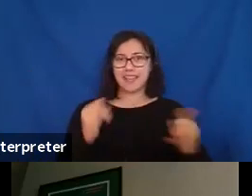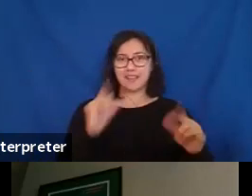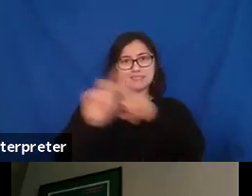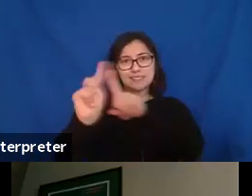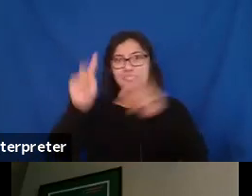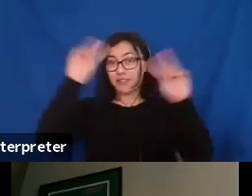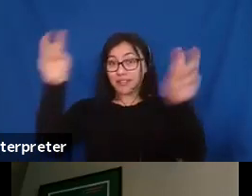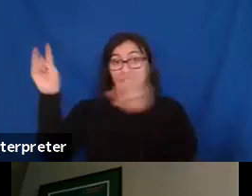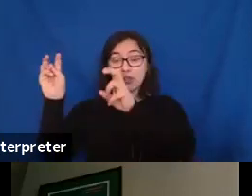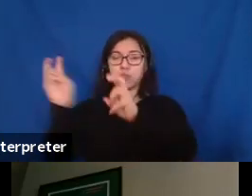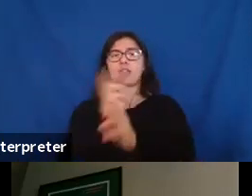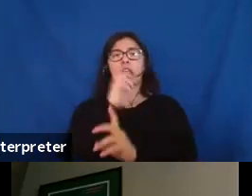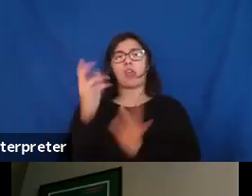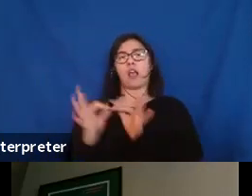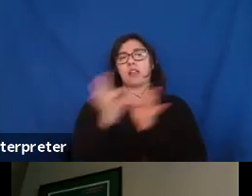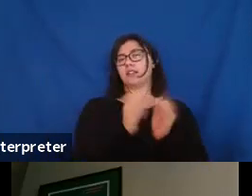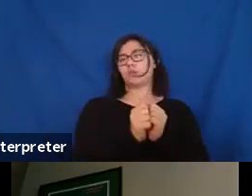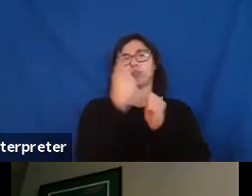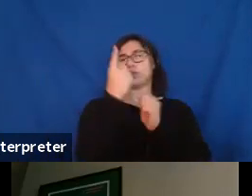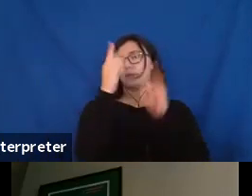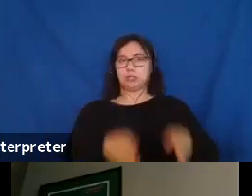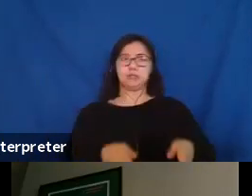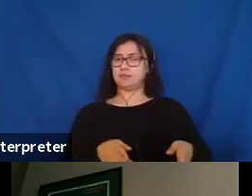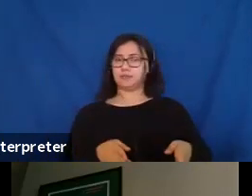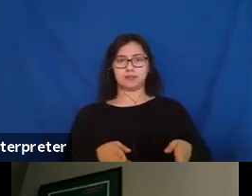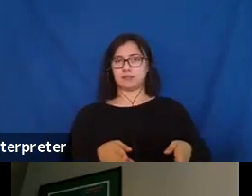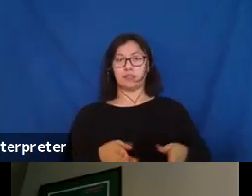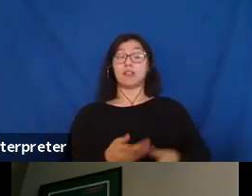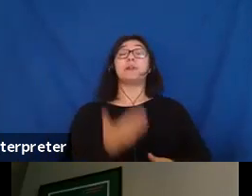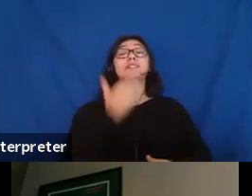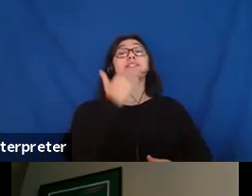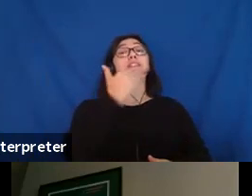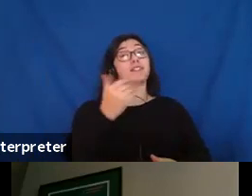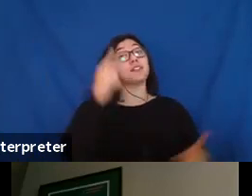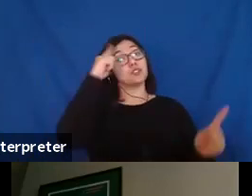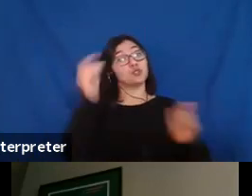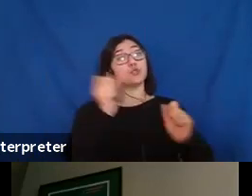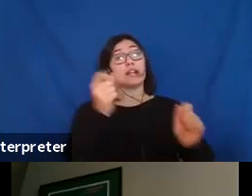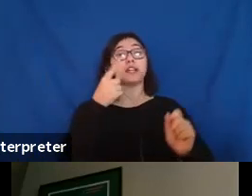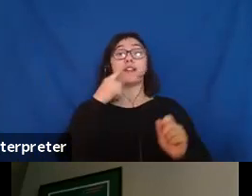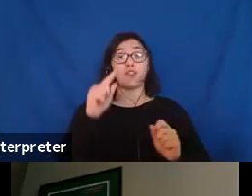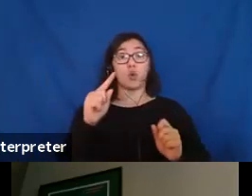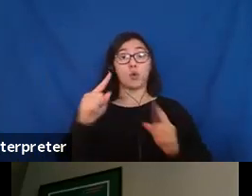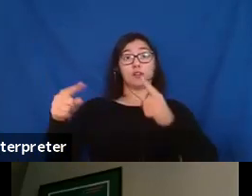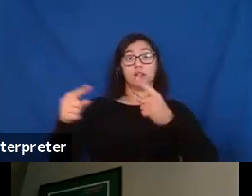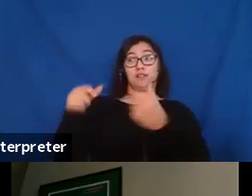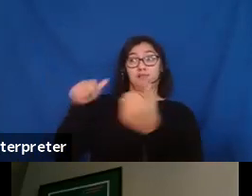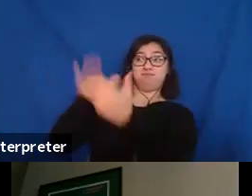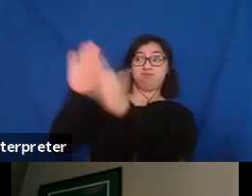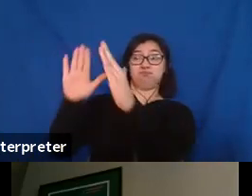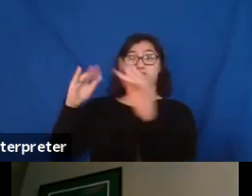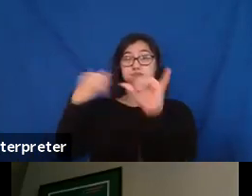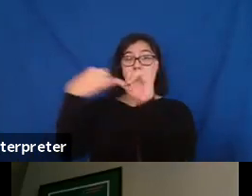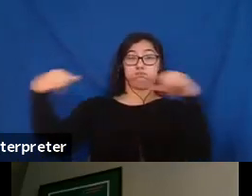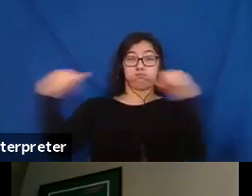anybody. So this is a great strategy for de-escalating conflict, for really focusing on